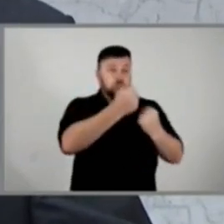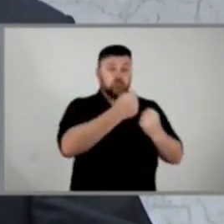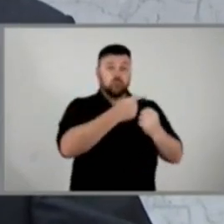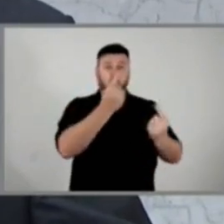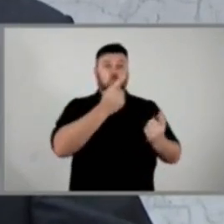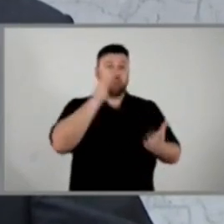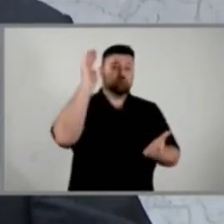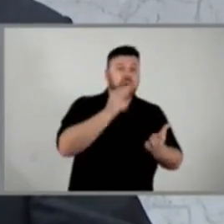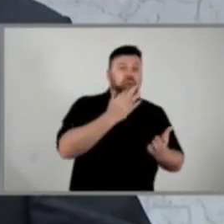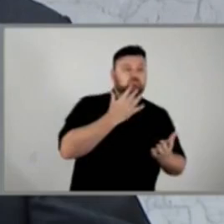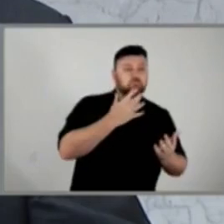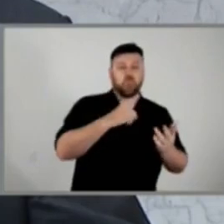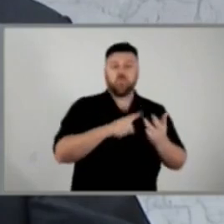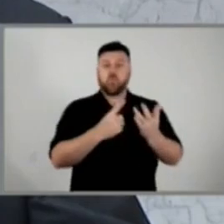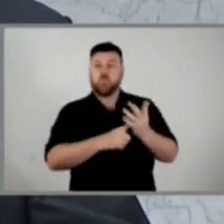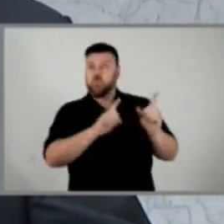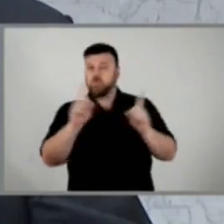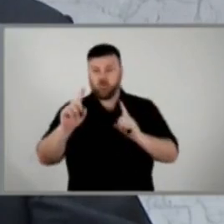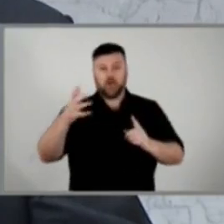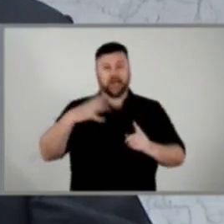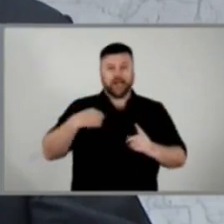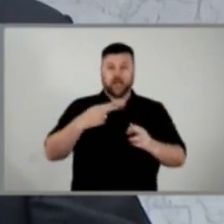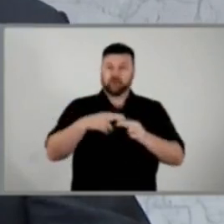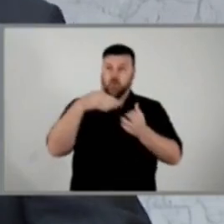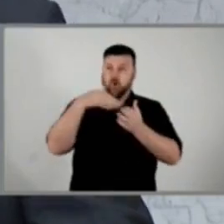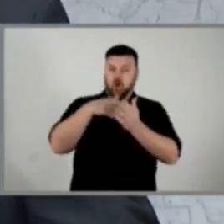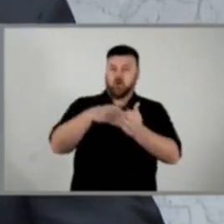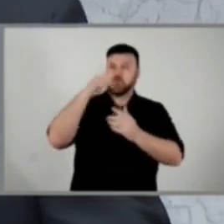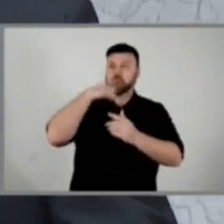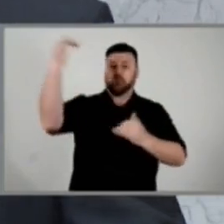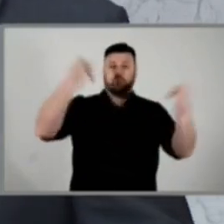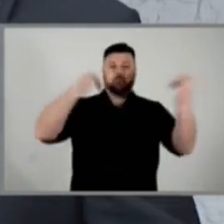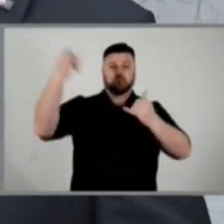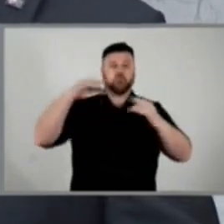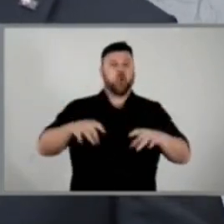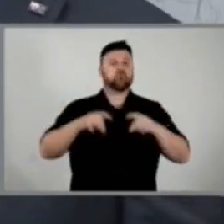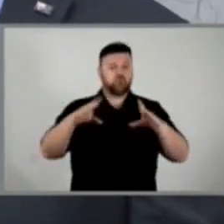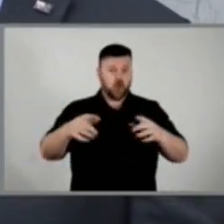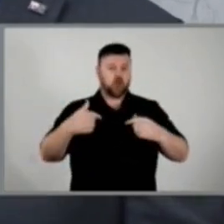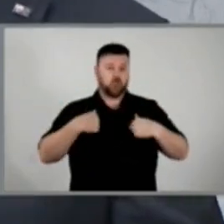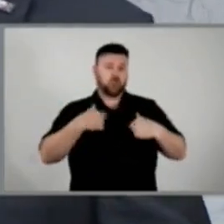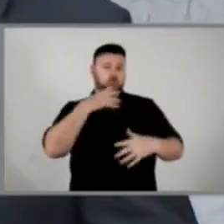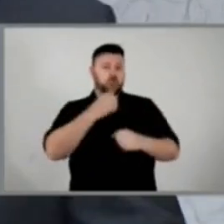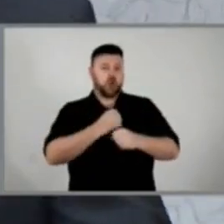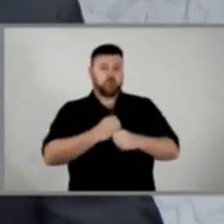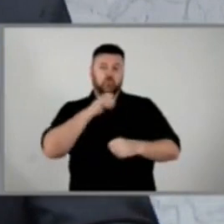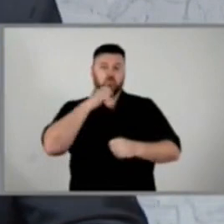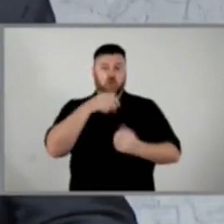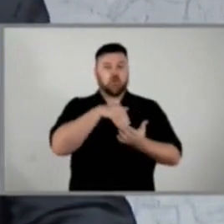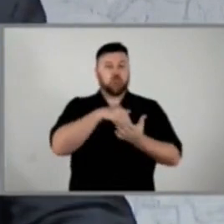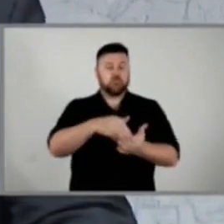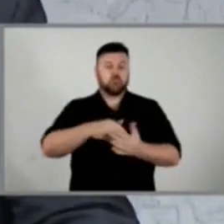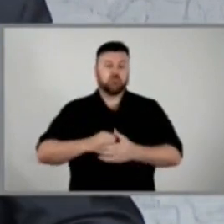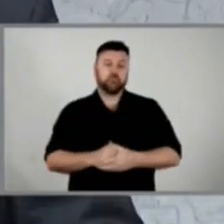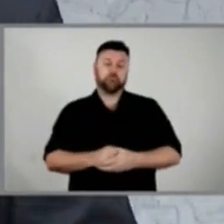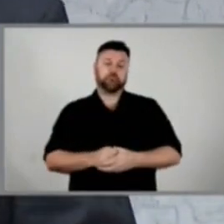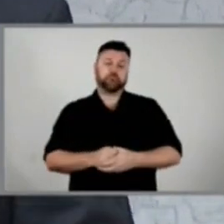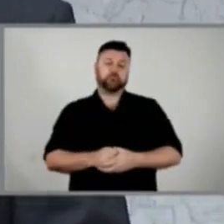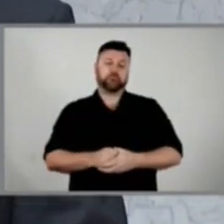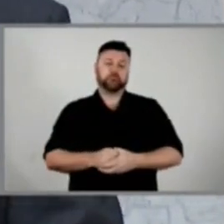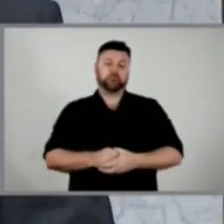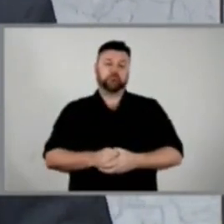to get people back to Australia. Well, Department of Foreign Affairs and Trade is working with its offices around the